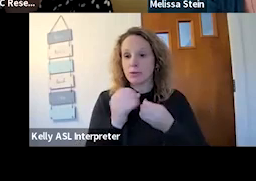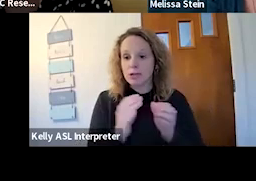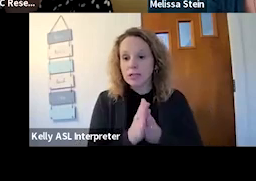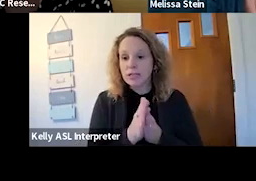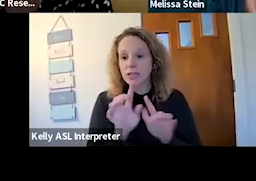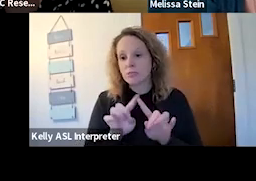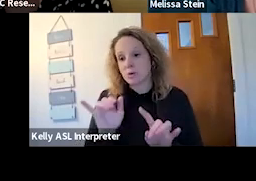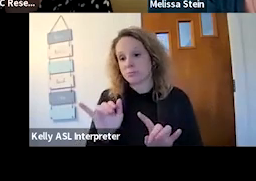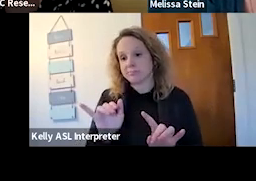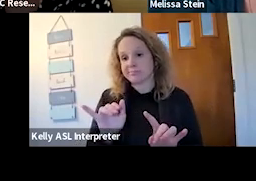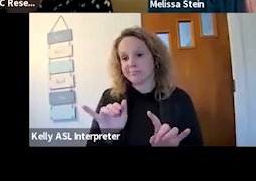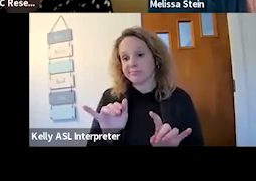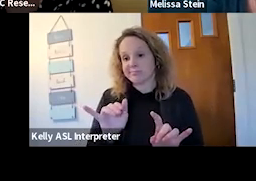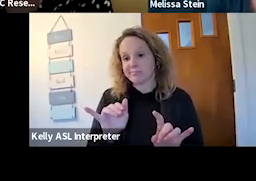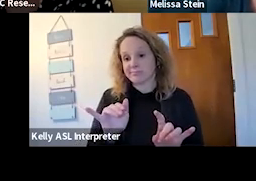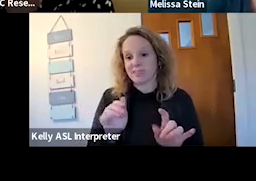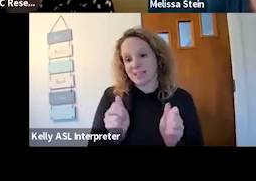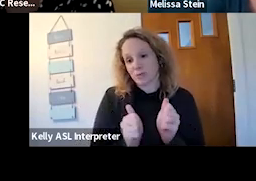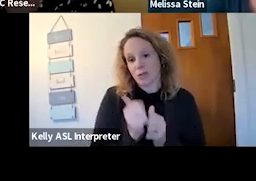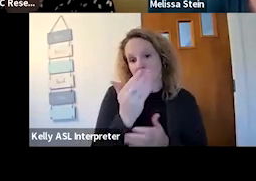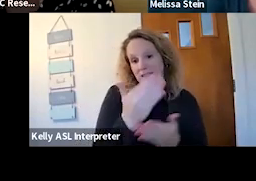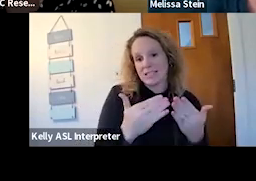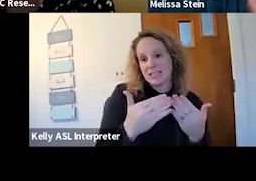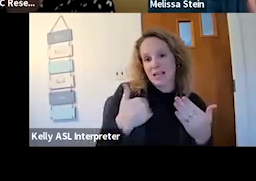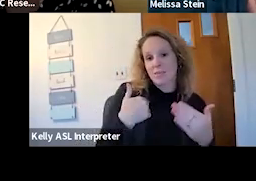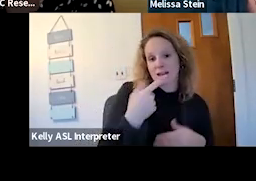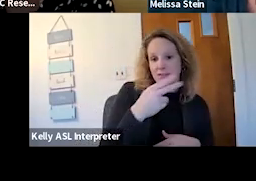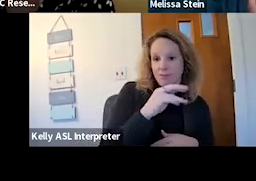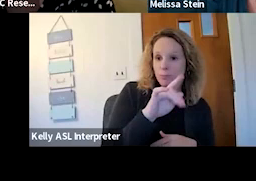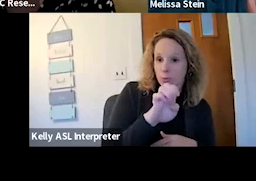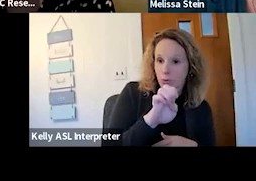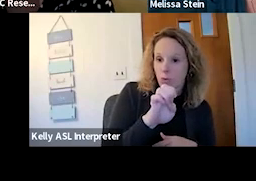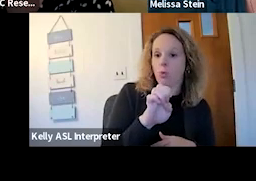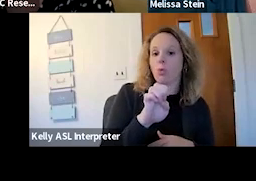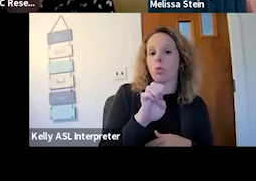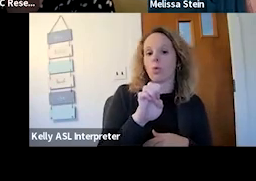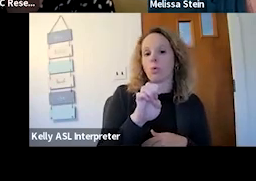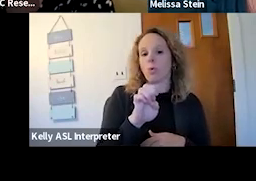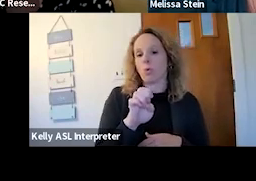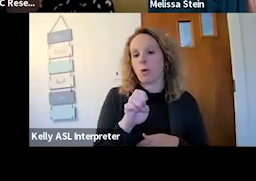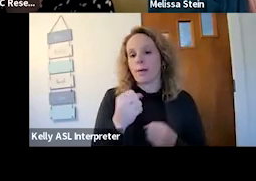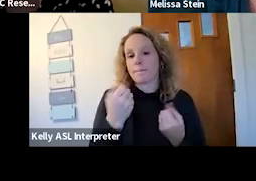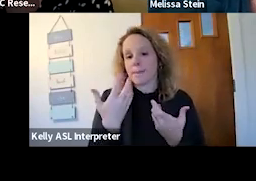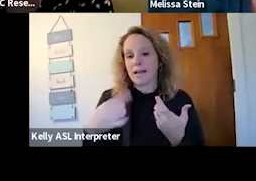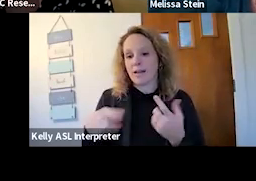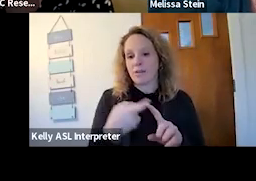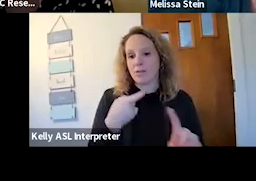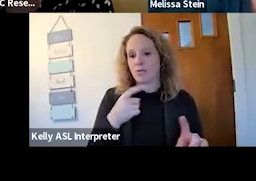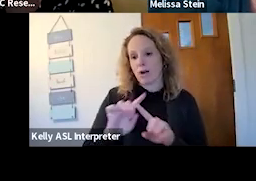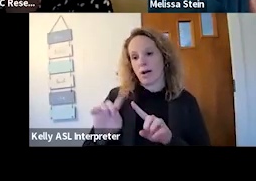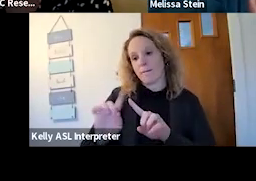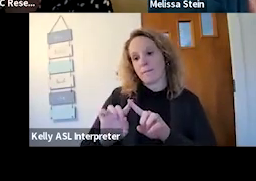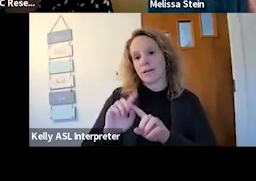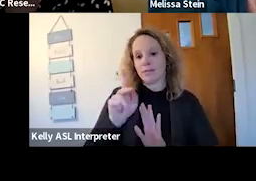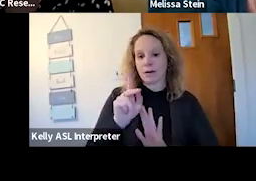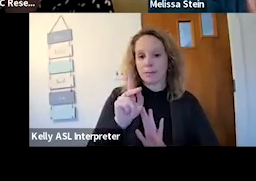that is closely followed by corrections, probation, and parole. We're also seeing a good number of you joining from government and